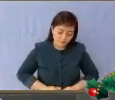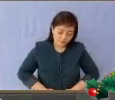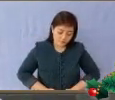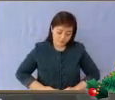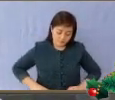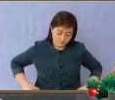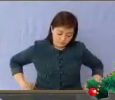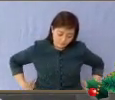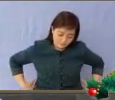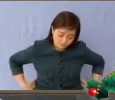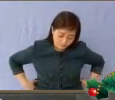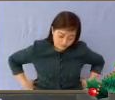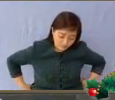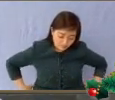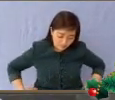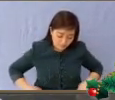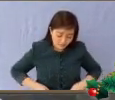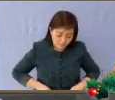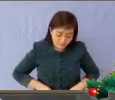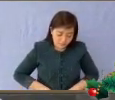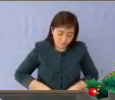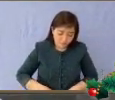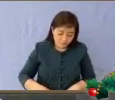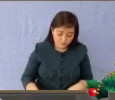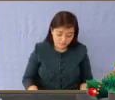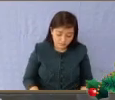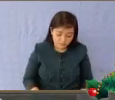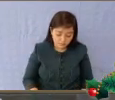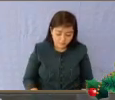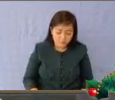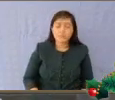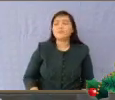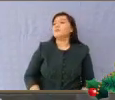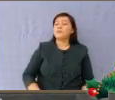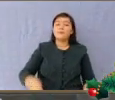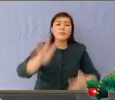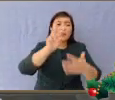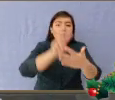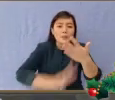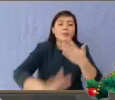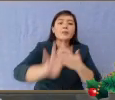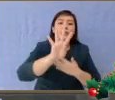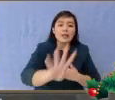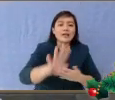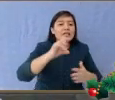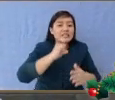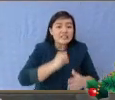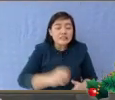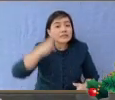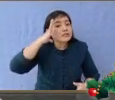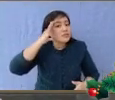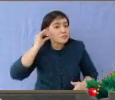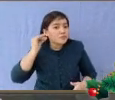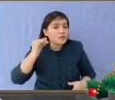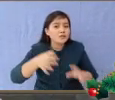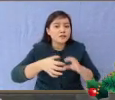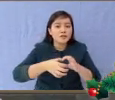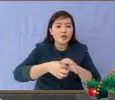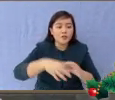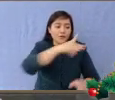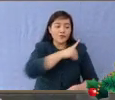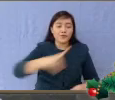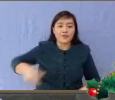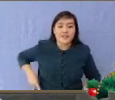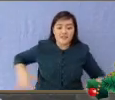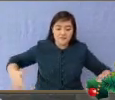thy rod and thy staff, they comfort me. Verse number 4 is an experience of life ni David. Ito po yung experience